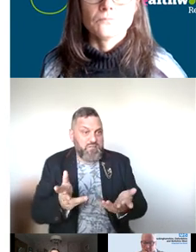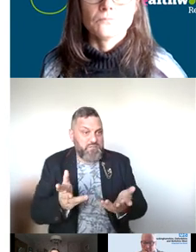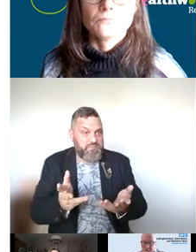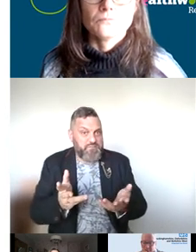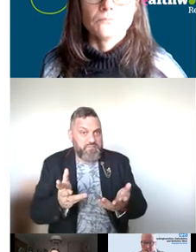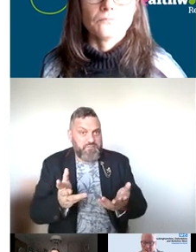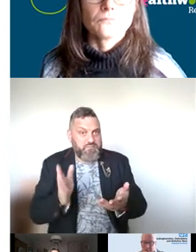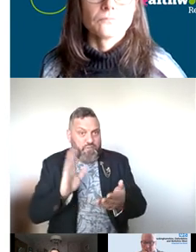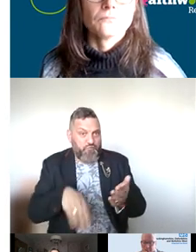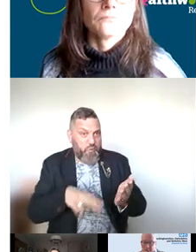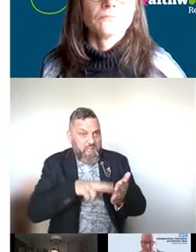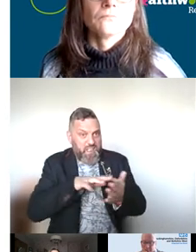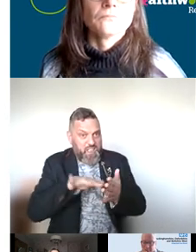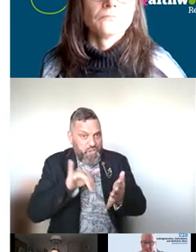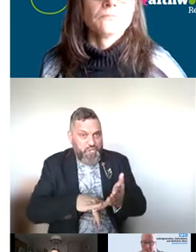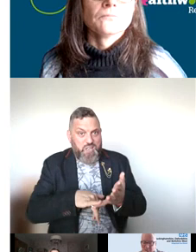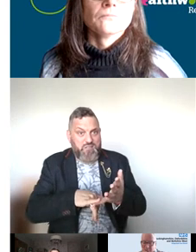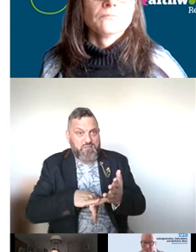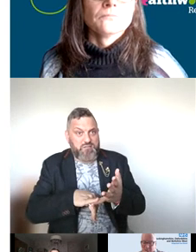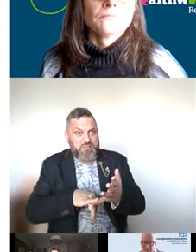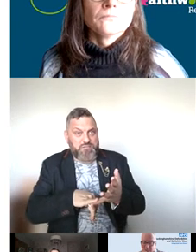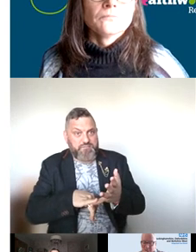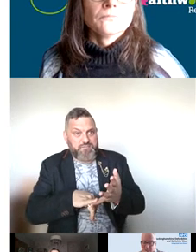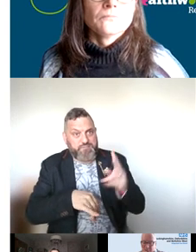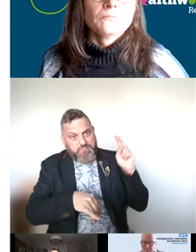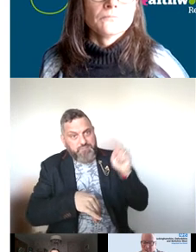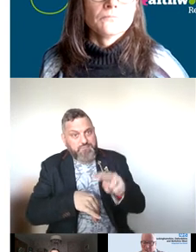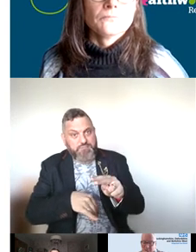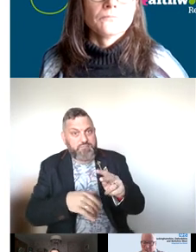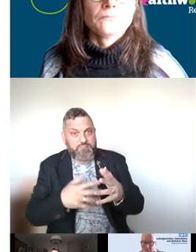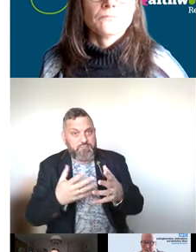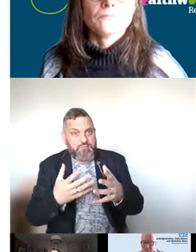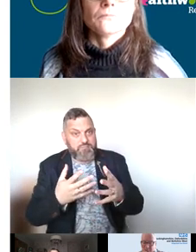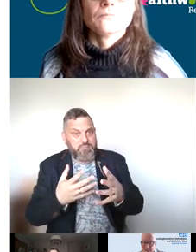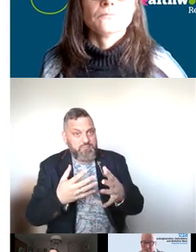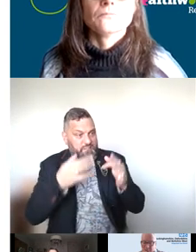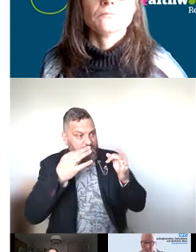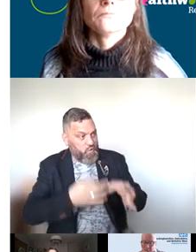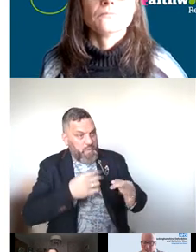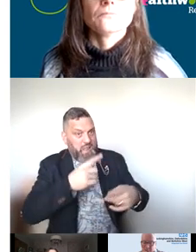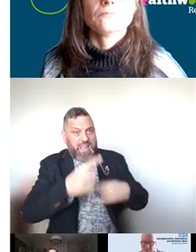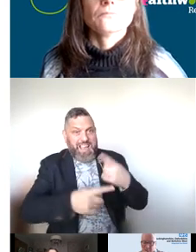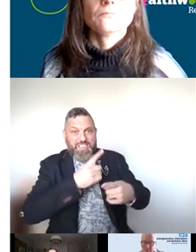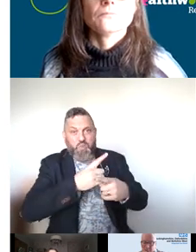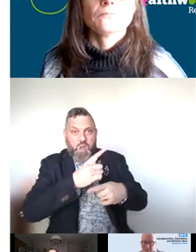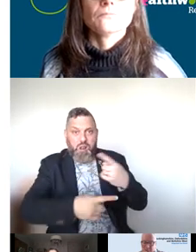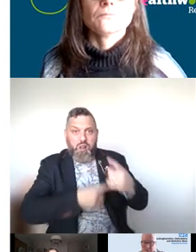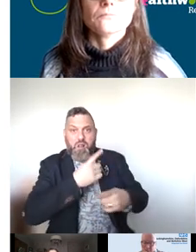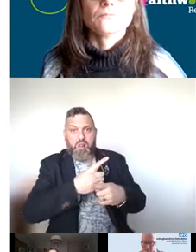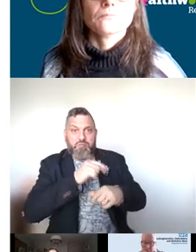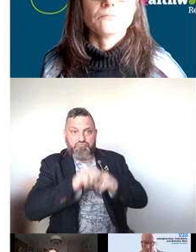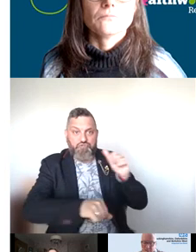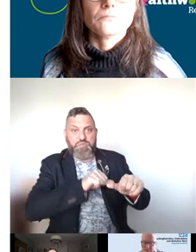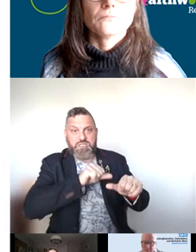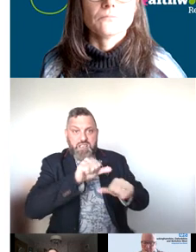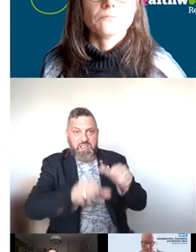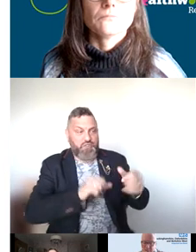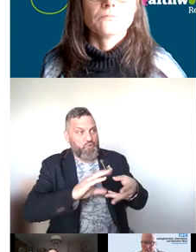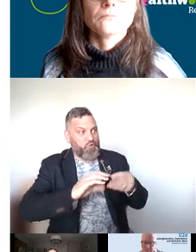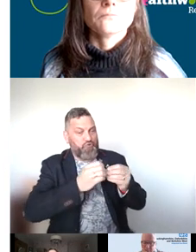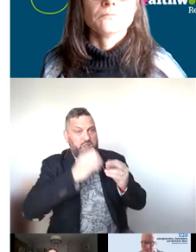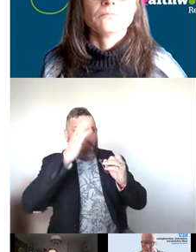From the NHS perspective, there's a very formal annual process that we would go through that's about setting